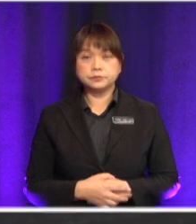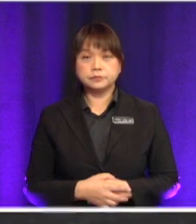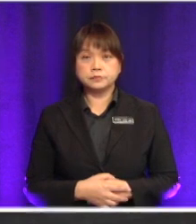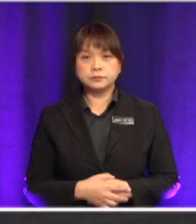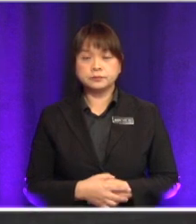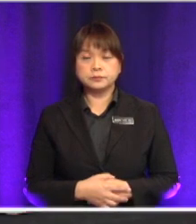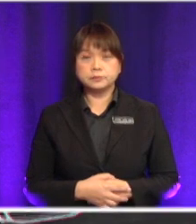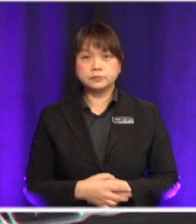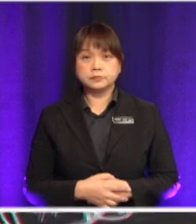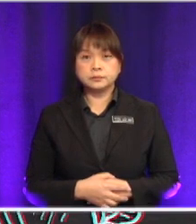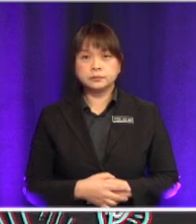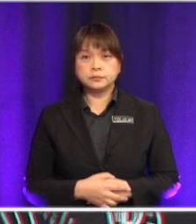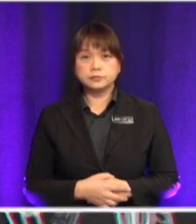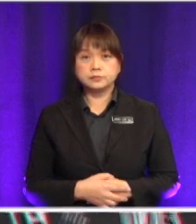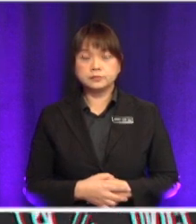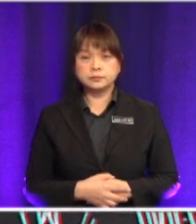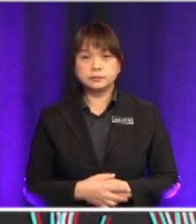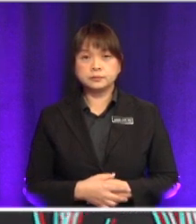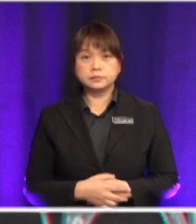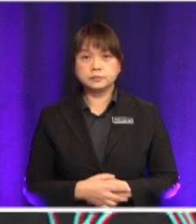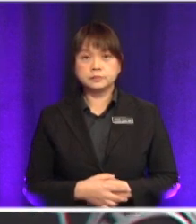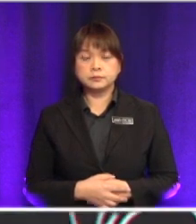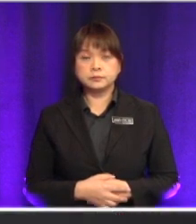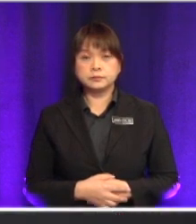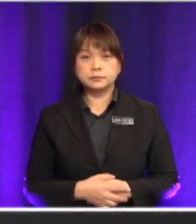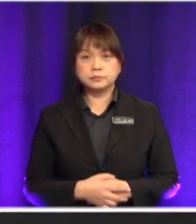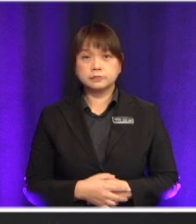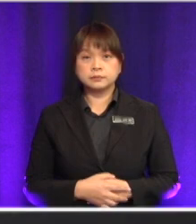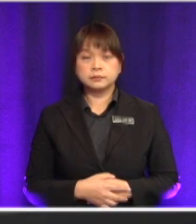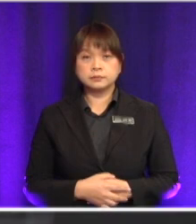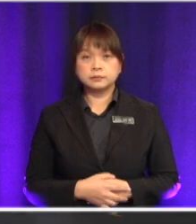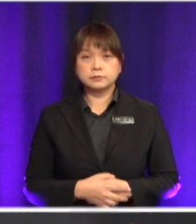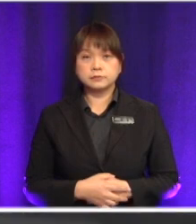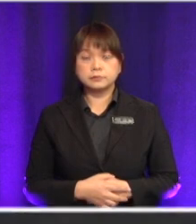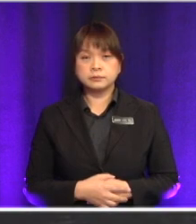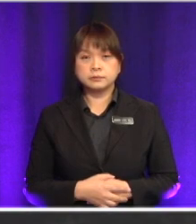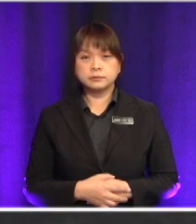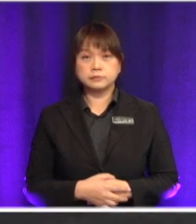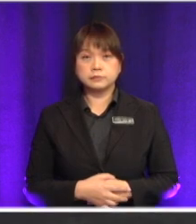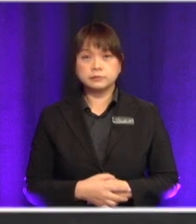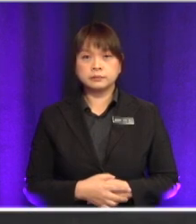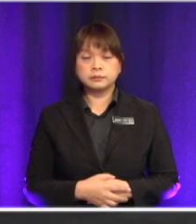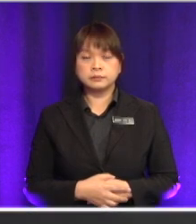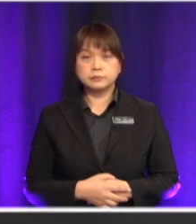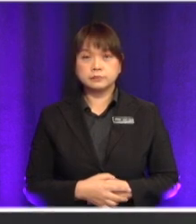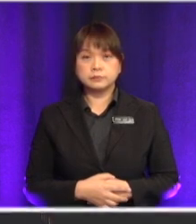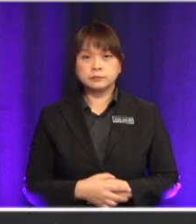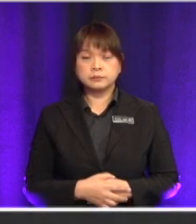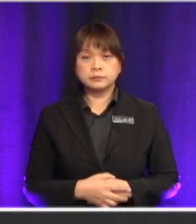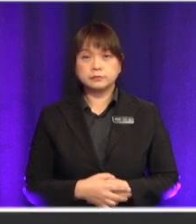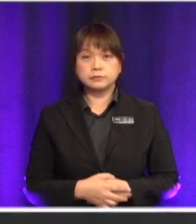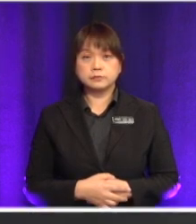The 5 words just now? Oh, the first one was surveillance. Surveillance, yes, that's correct. You want to try another